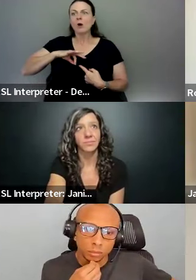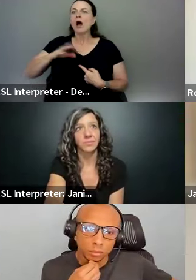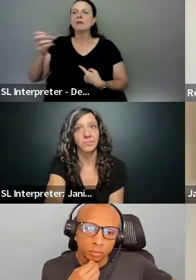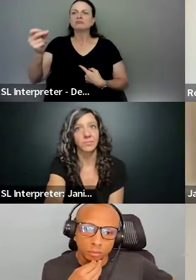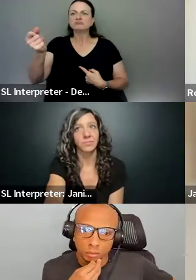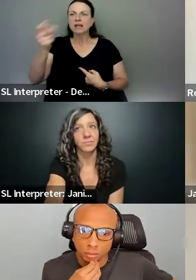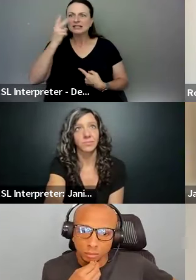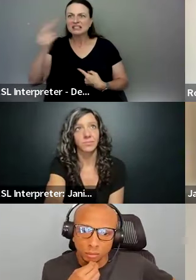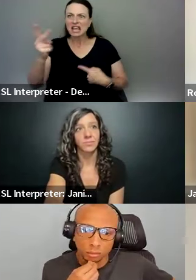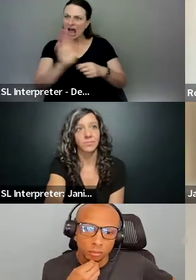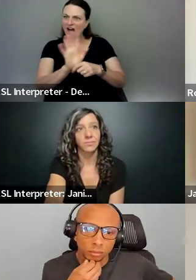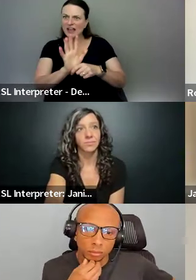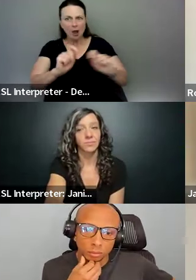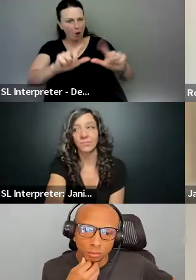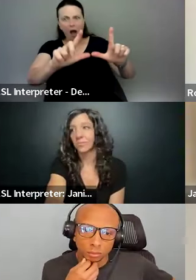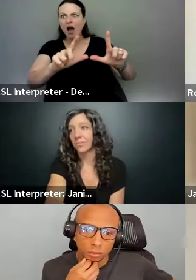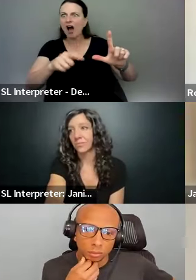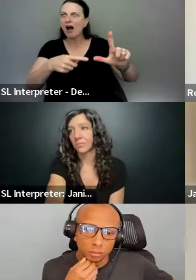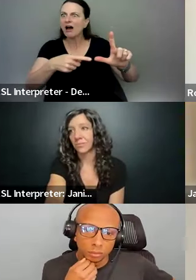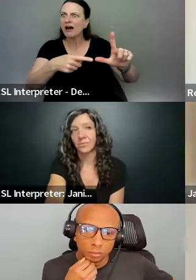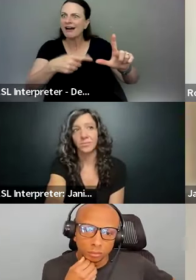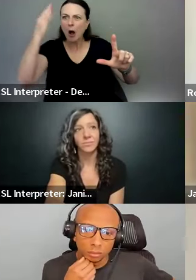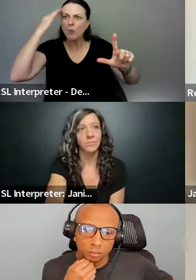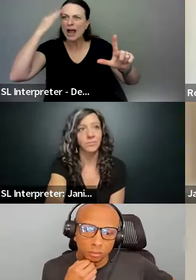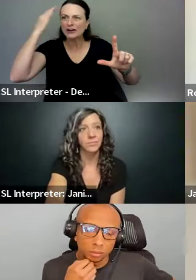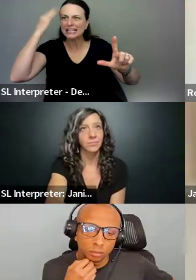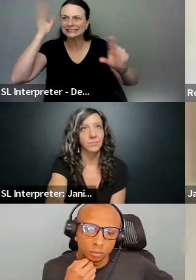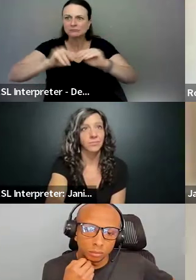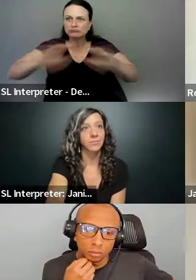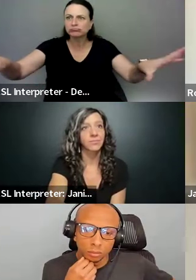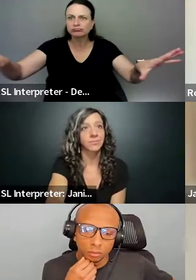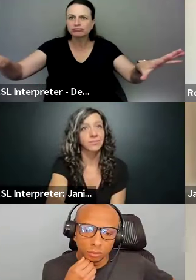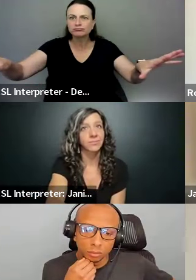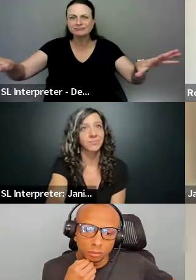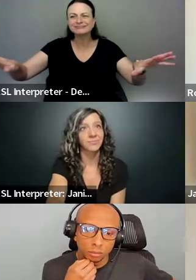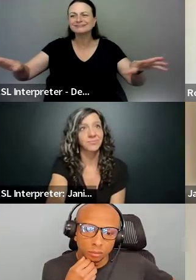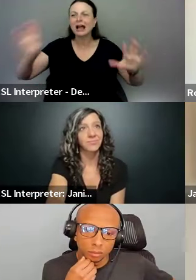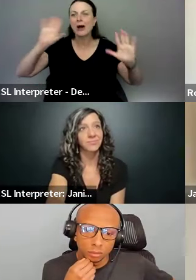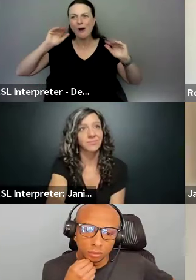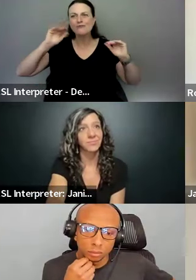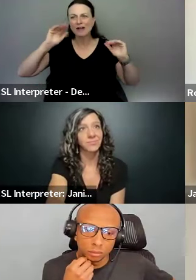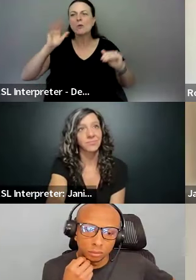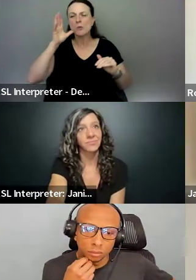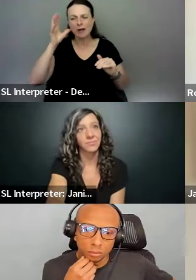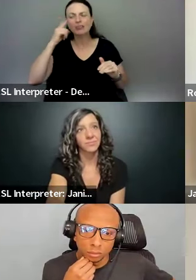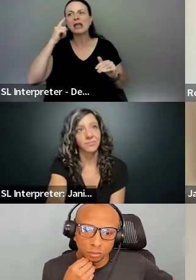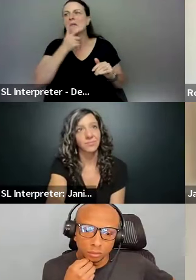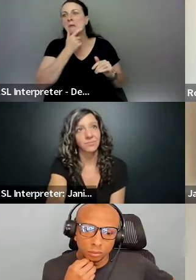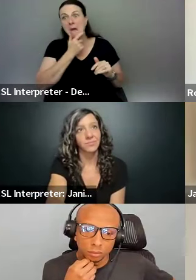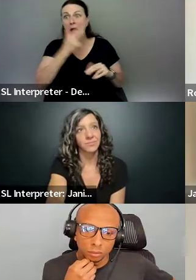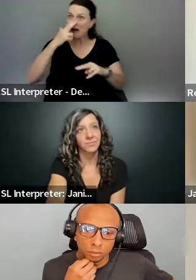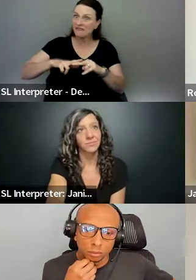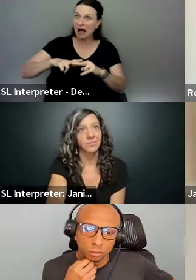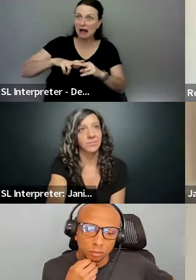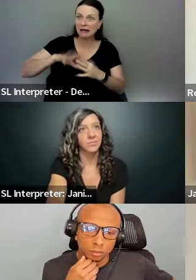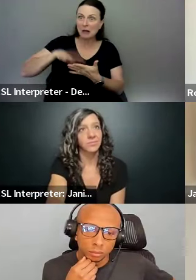see a video of, oh, this is sign language. Again, it's awareness. And hopefully they will think it's fun to